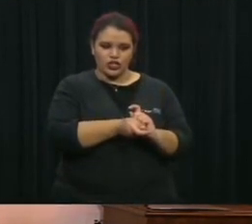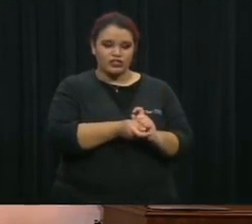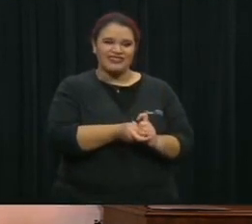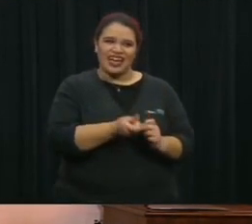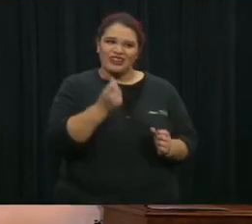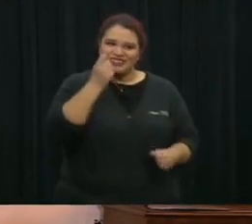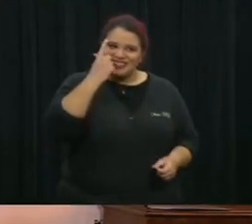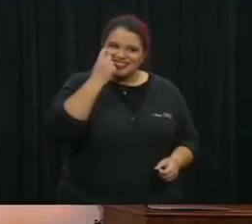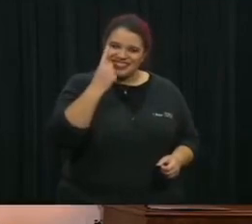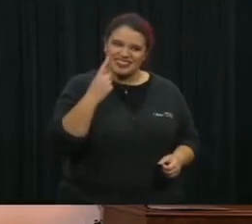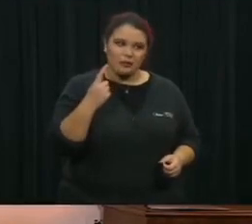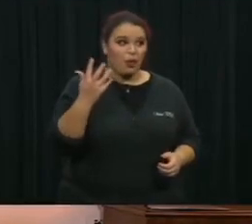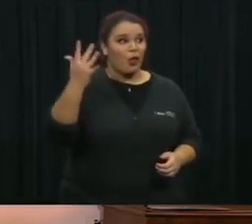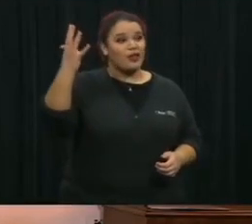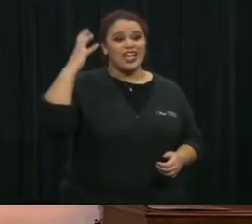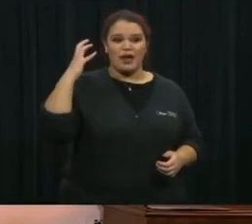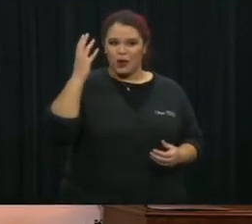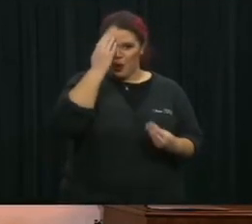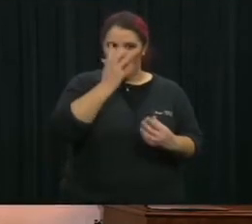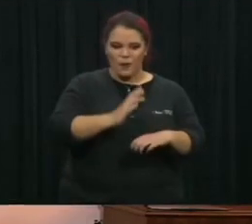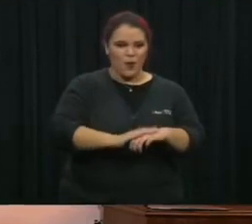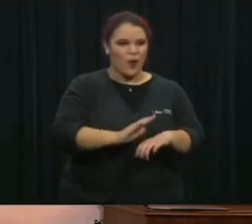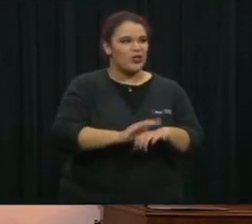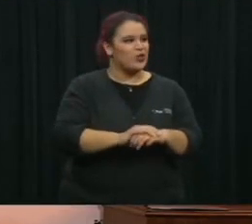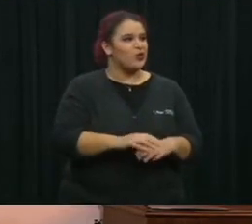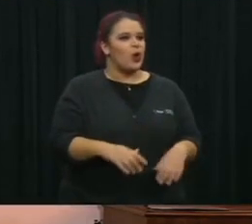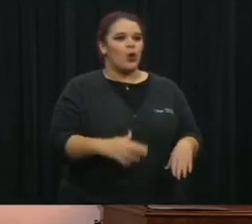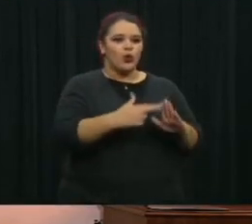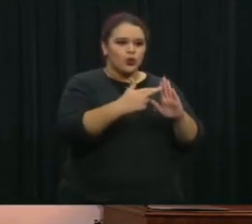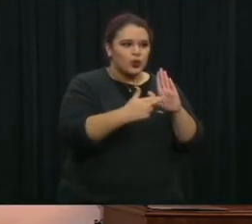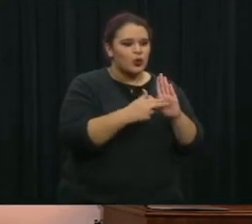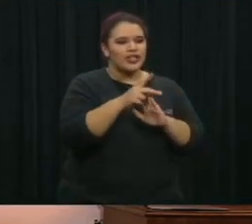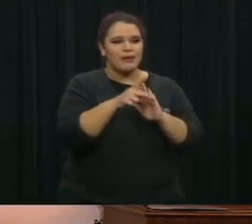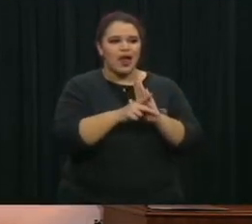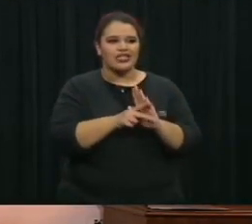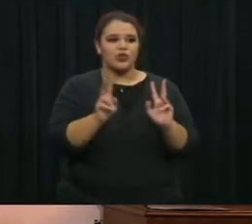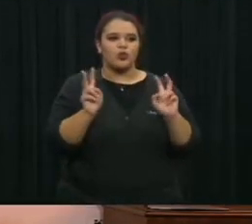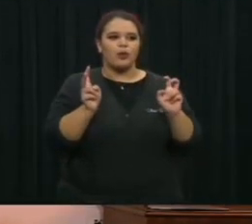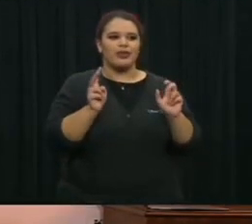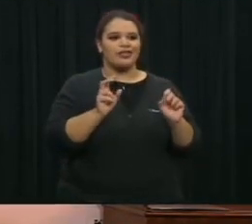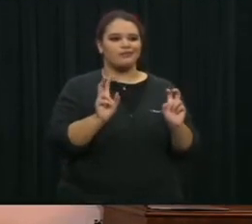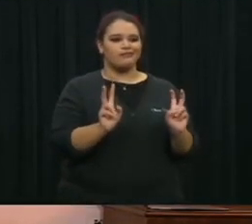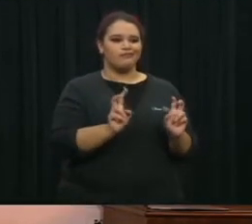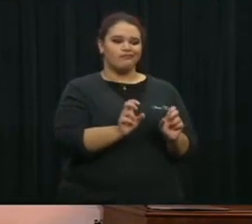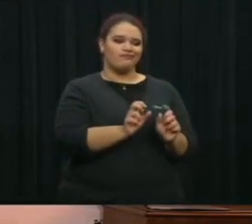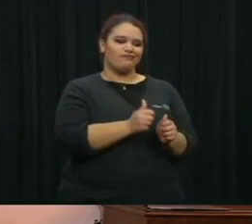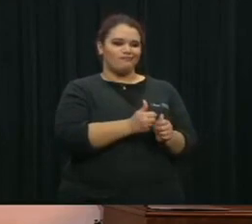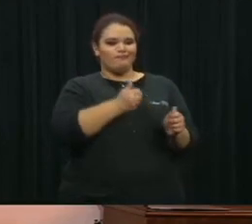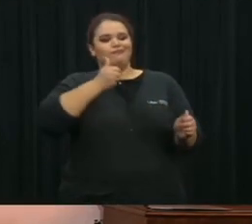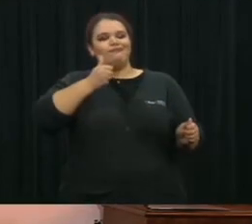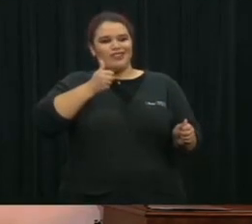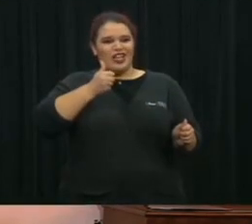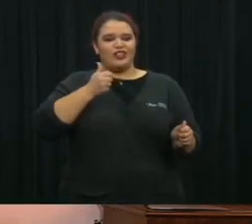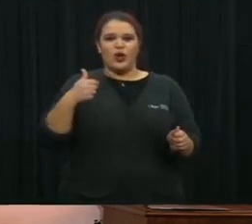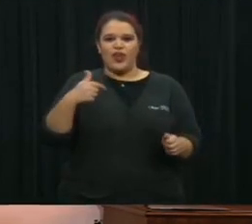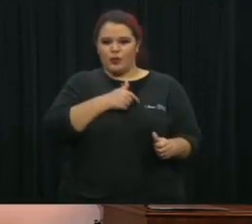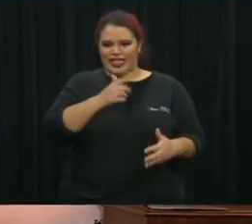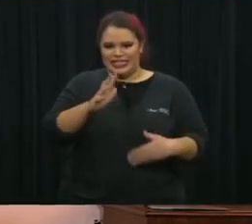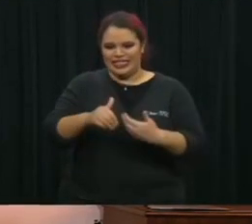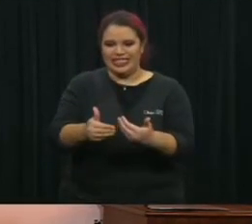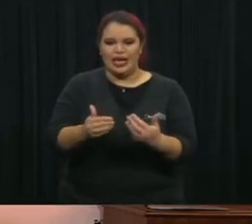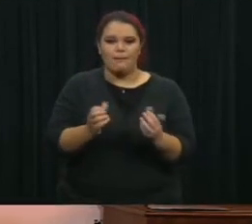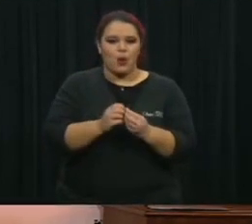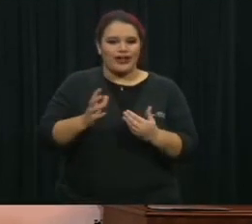long time ago we're going to be breaking rules and making things easier for everyone to do what they need to do. So I'll definitely take that back with me.